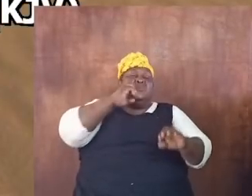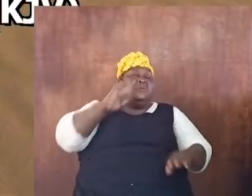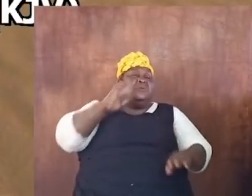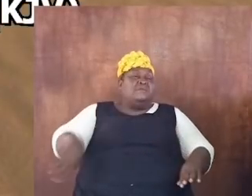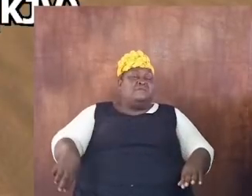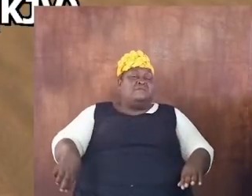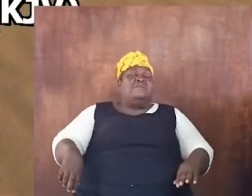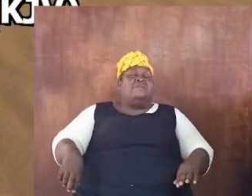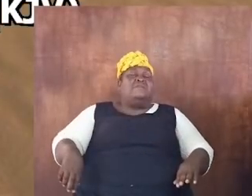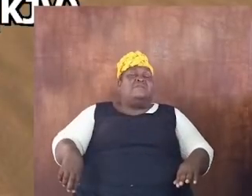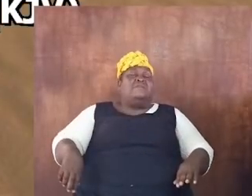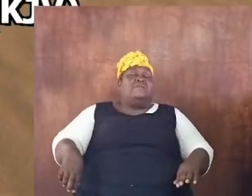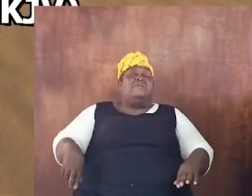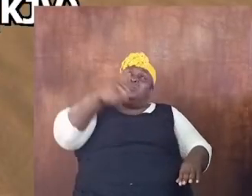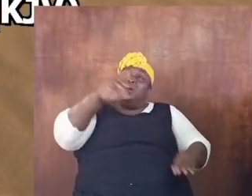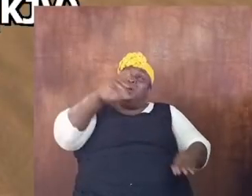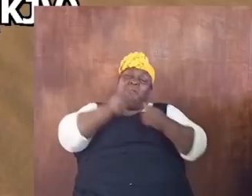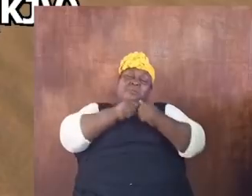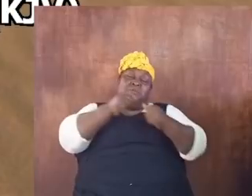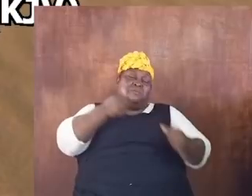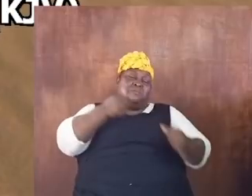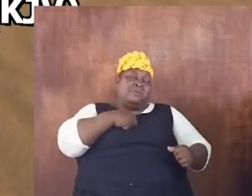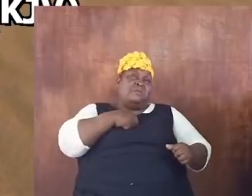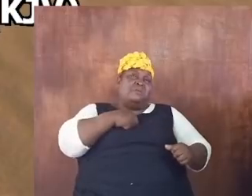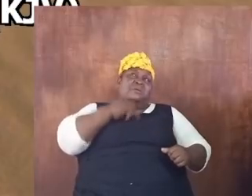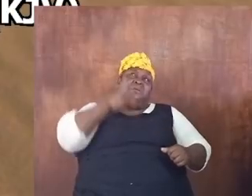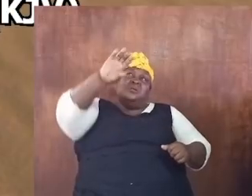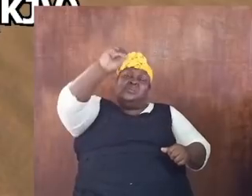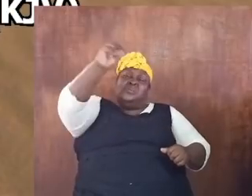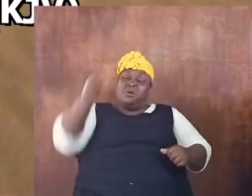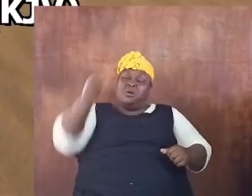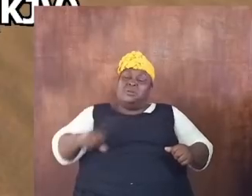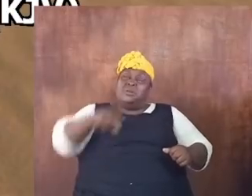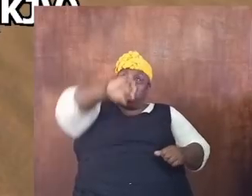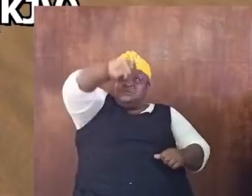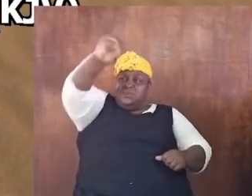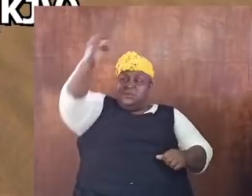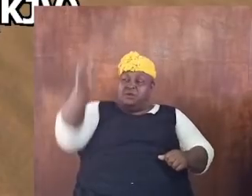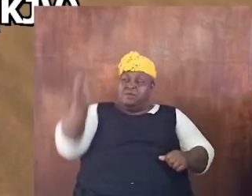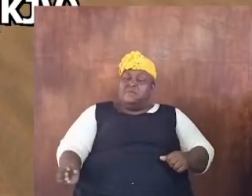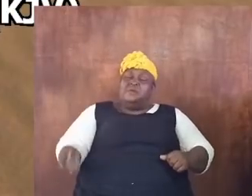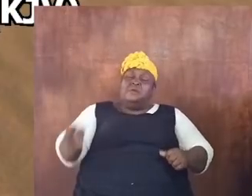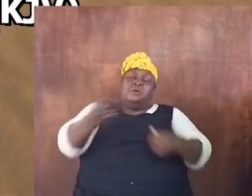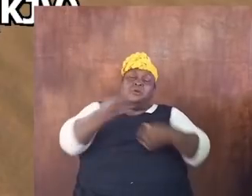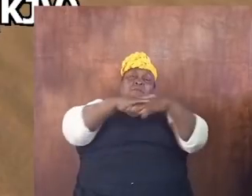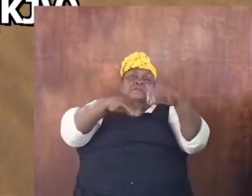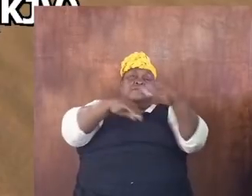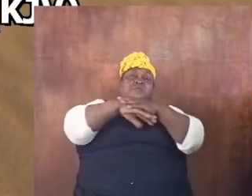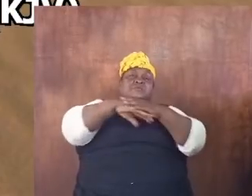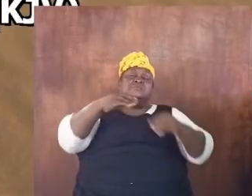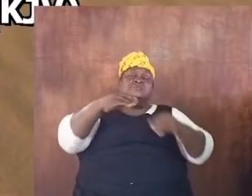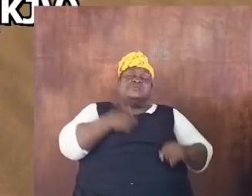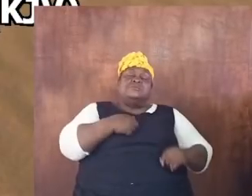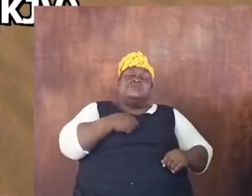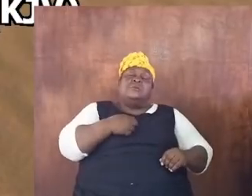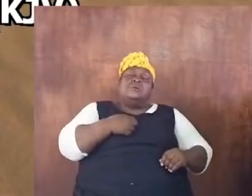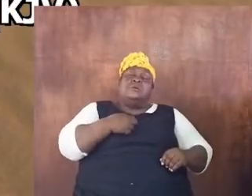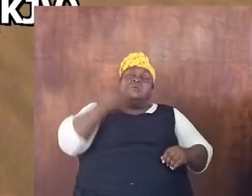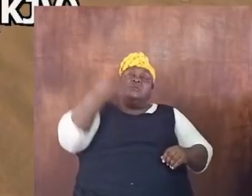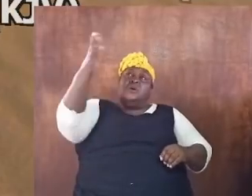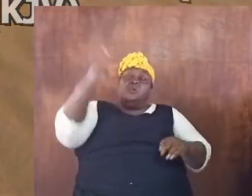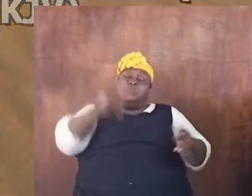evil, for thou art with me. Thy rod and thy staff, they comfort me.